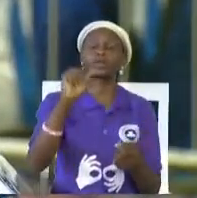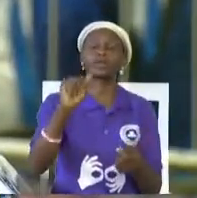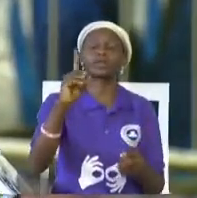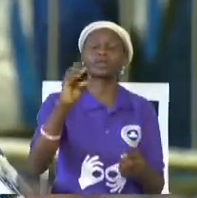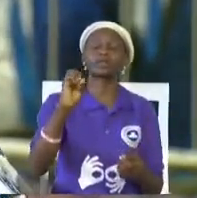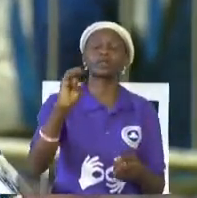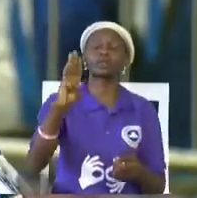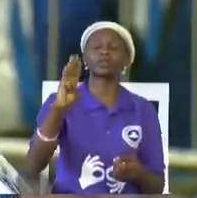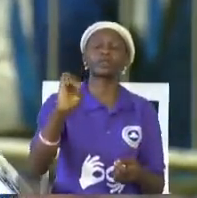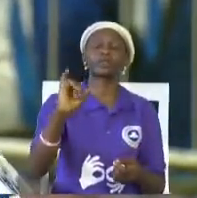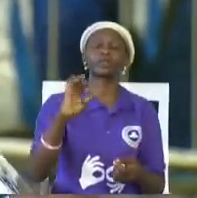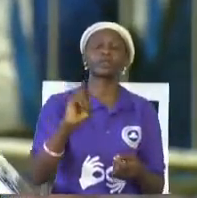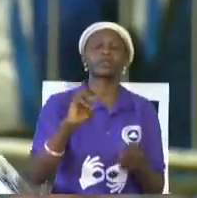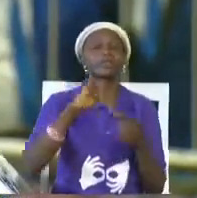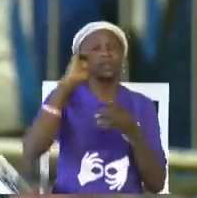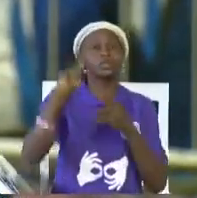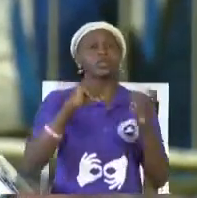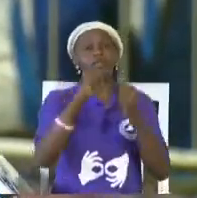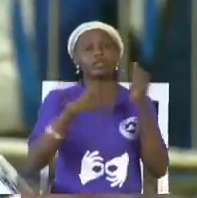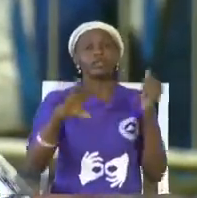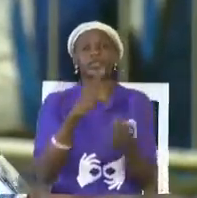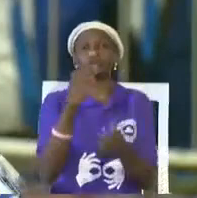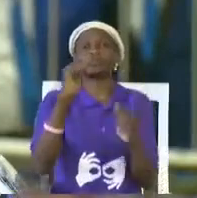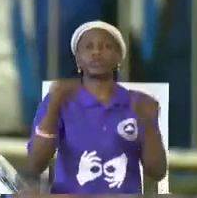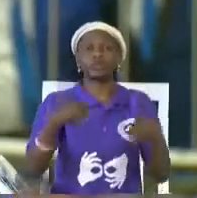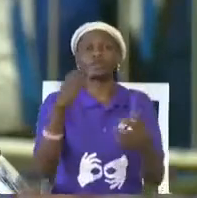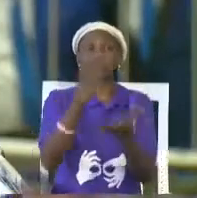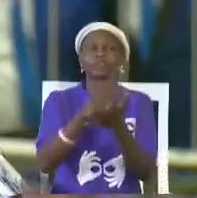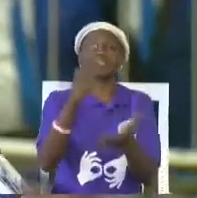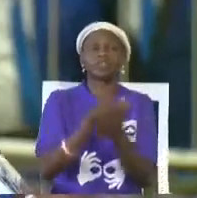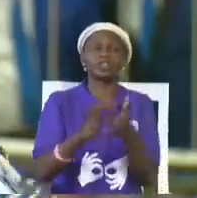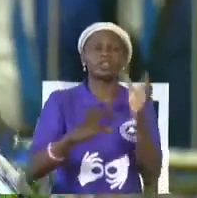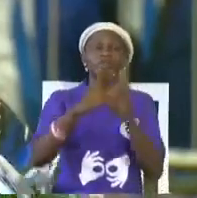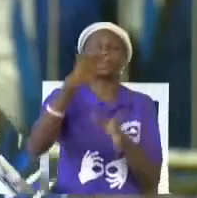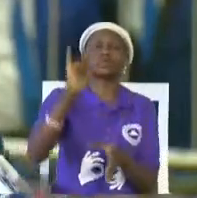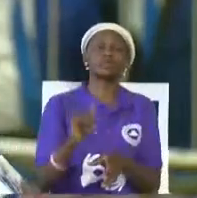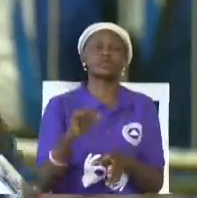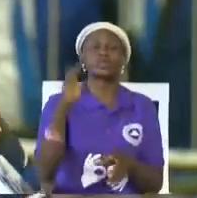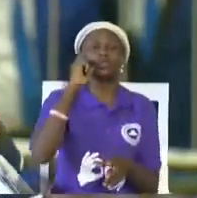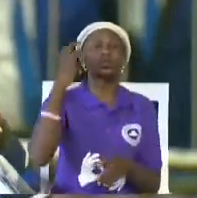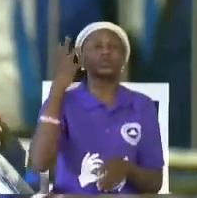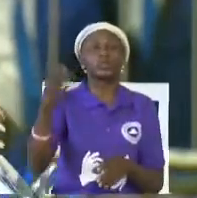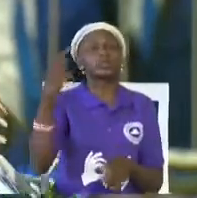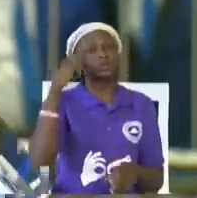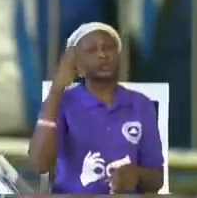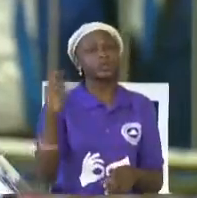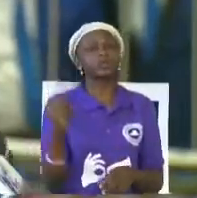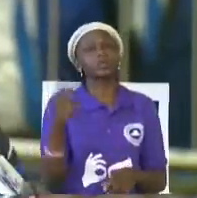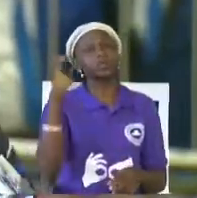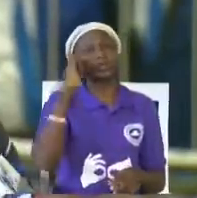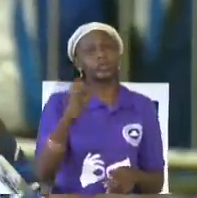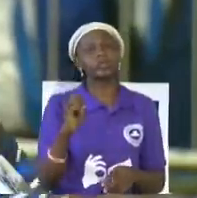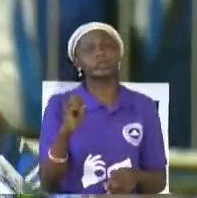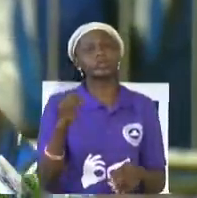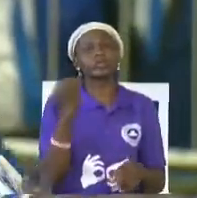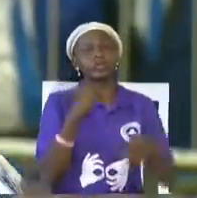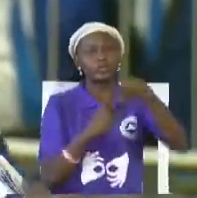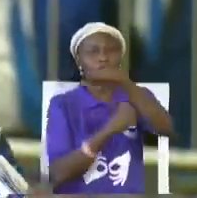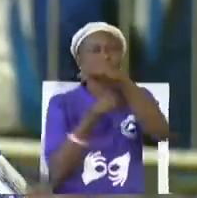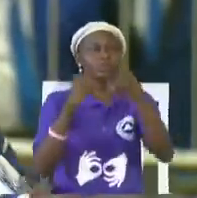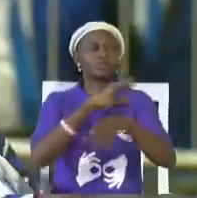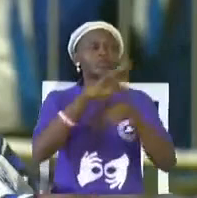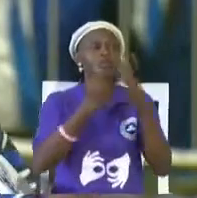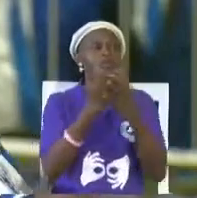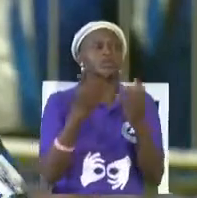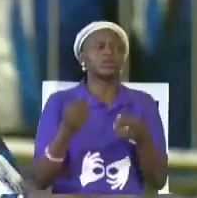everything humanly possible, financially, spiritually. He was there for me. He supported me all